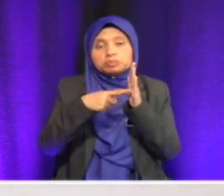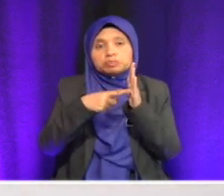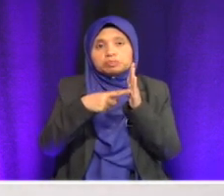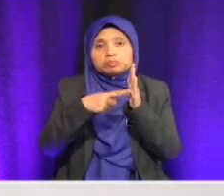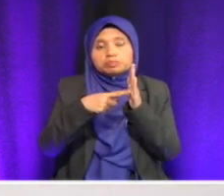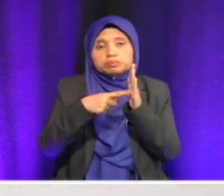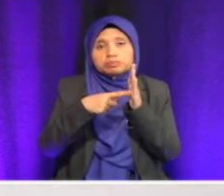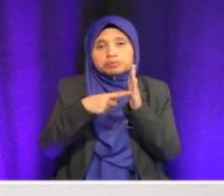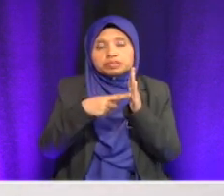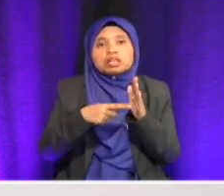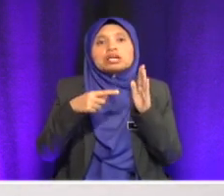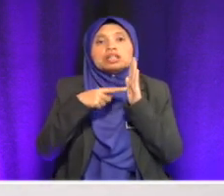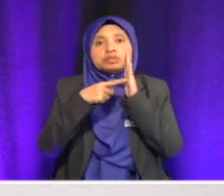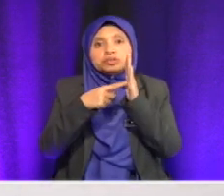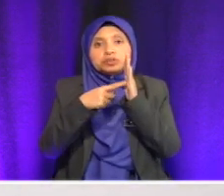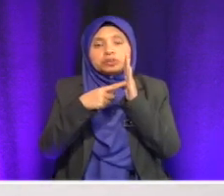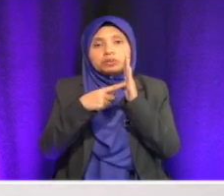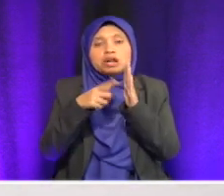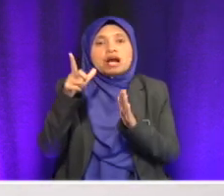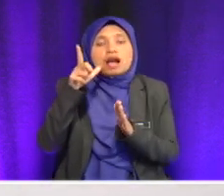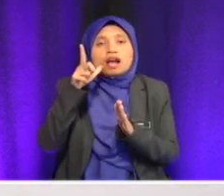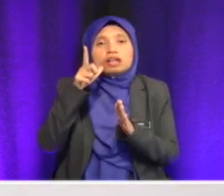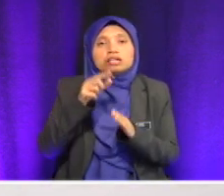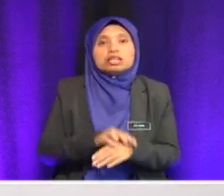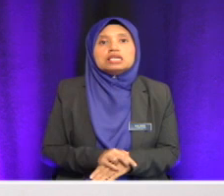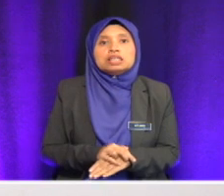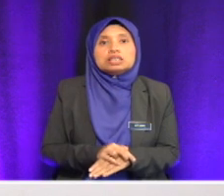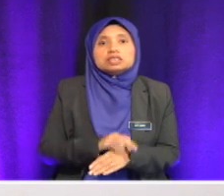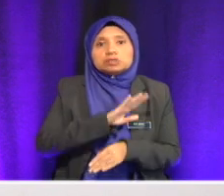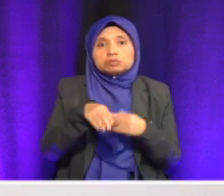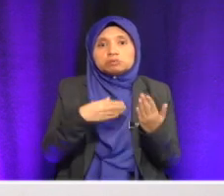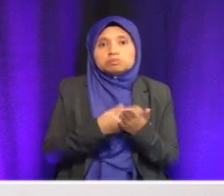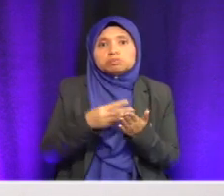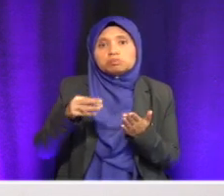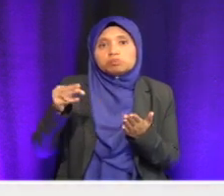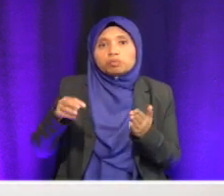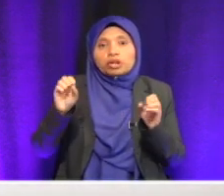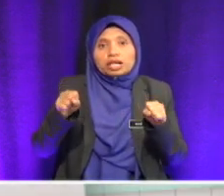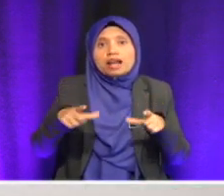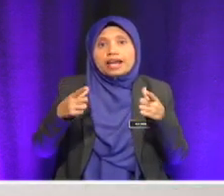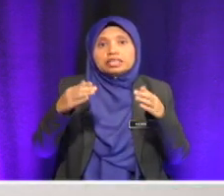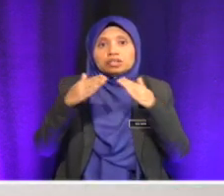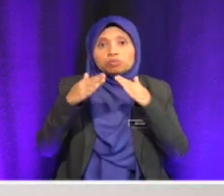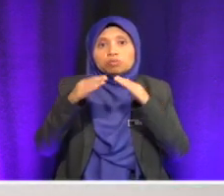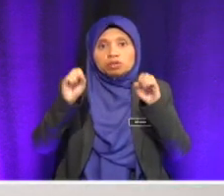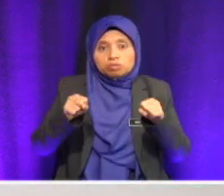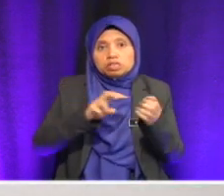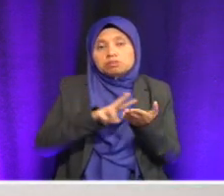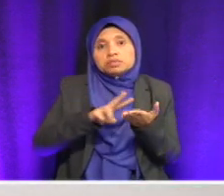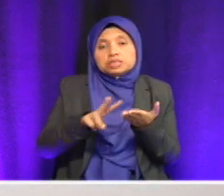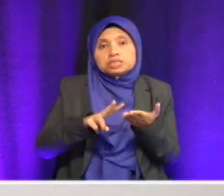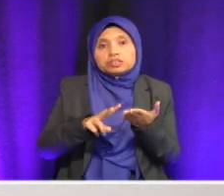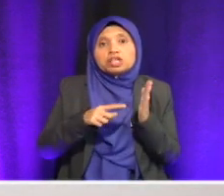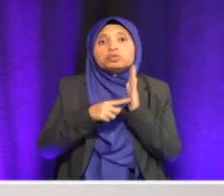You can also read it out. Yes, Laili. so Laili is writing the answer down Okay. so that the viewers at home can read it out. Okay. Okay. So she wrote. All right, Laili, show me